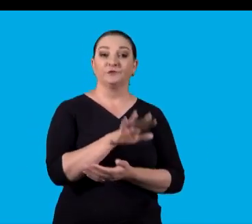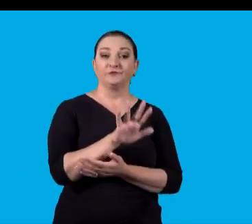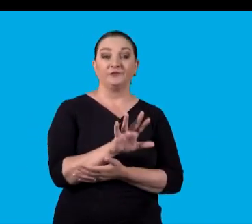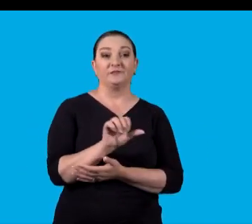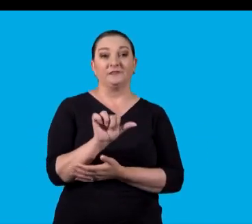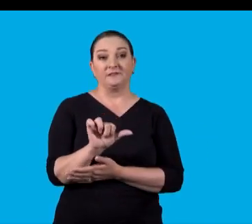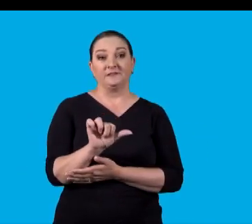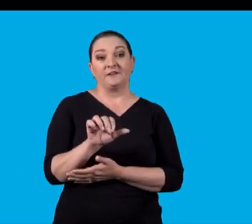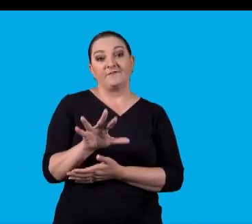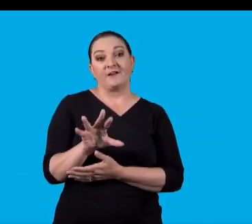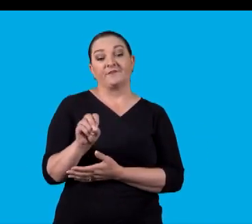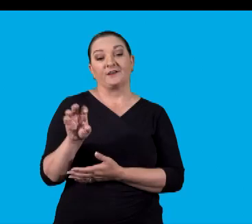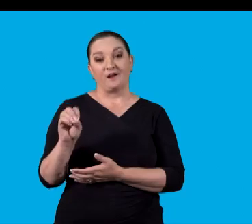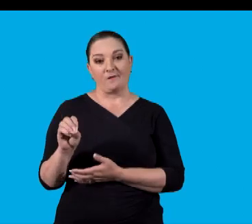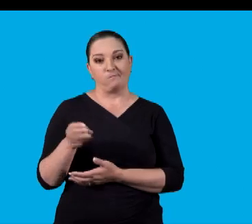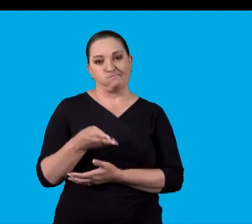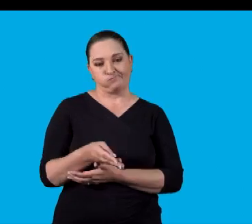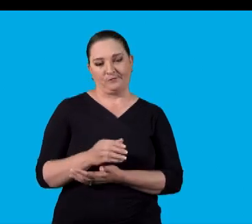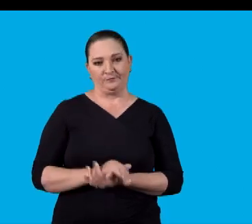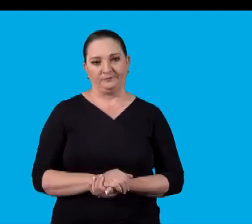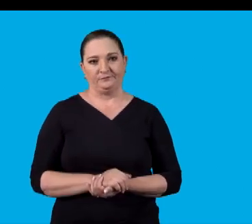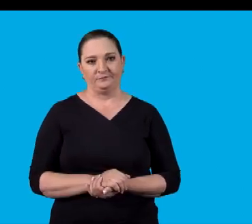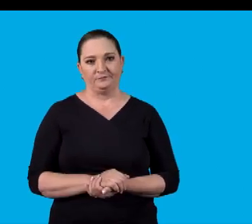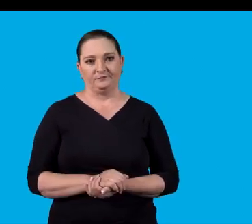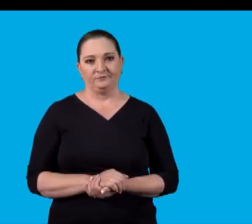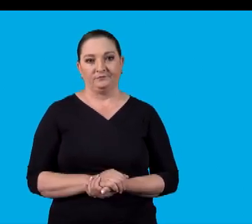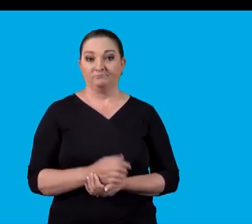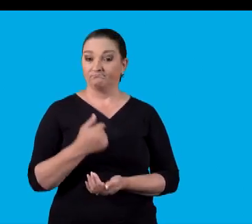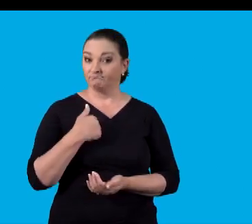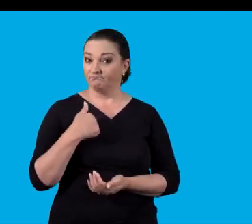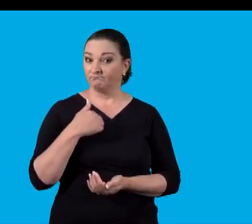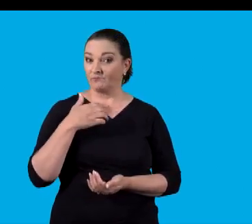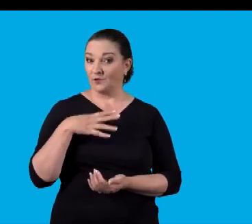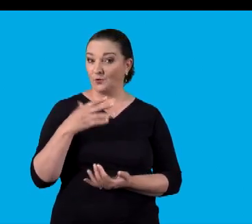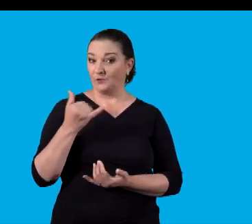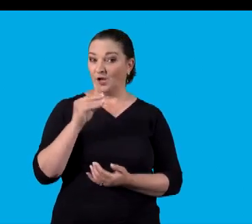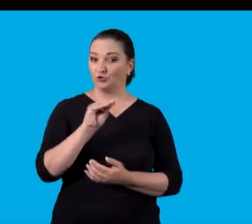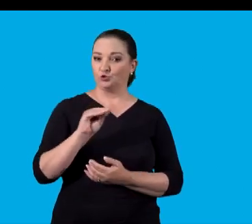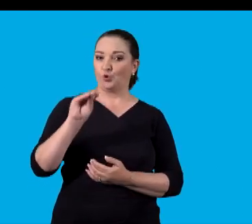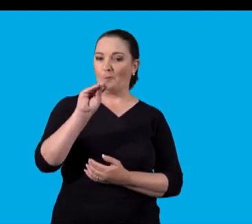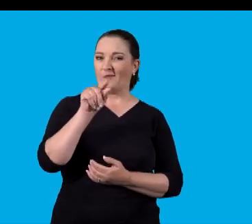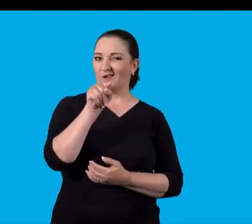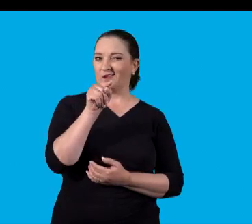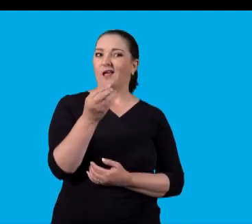56,500. So I'll come here, I have my 56,500. What I want is that figure there